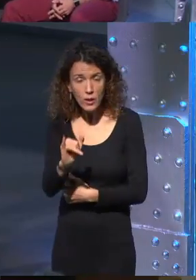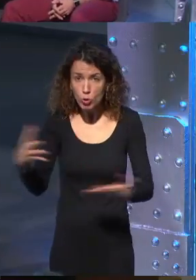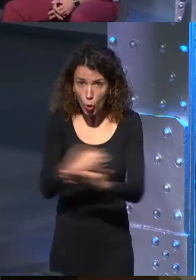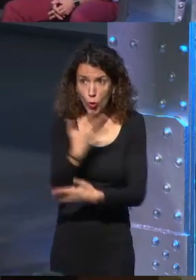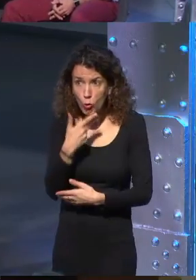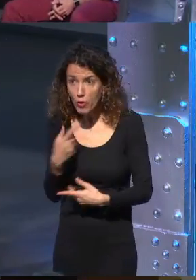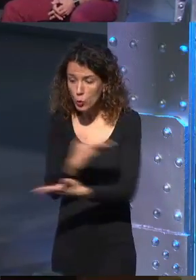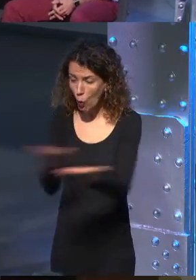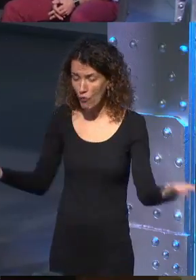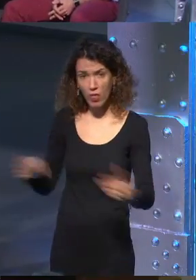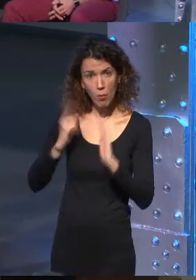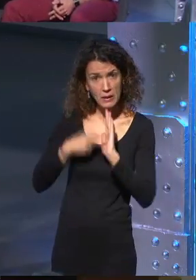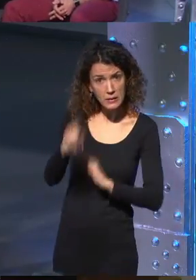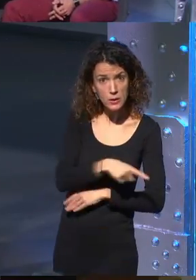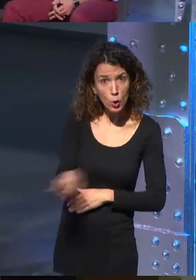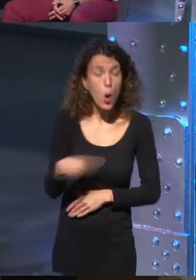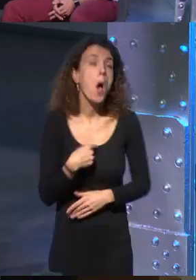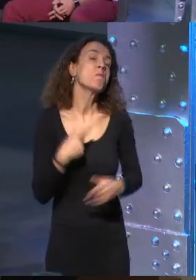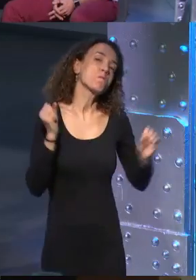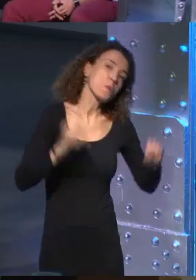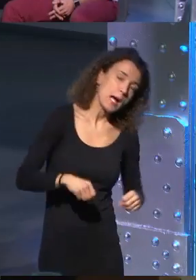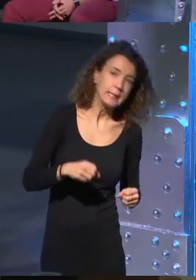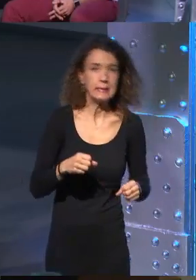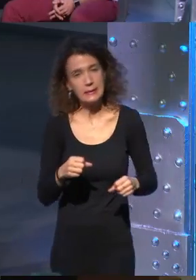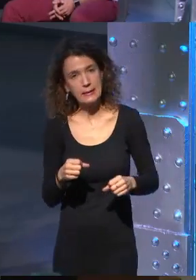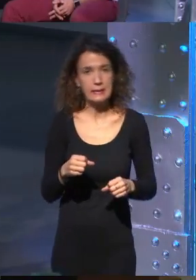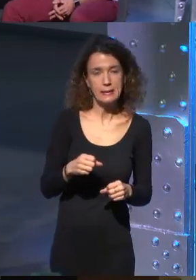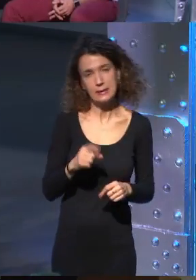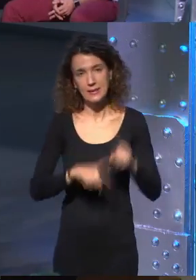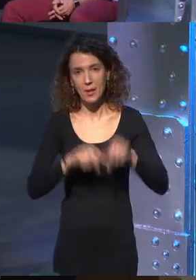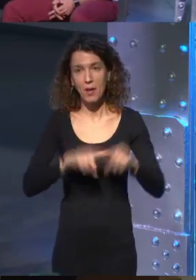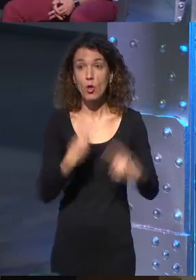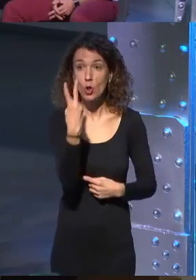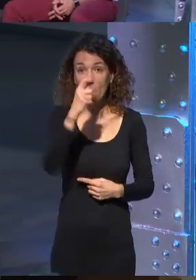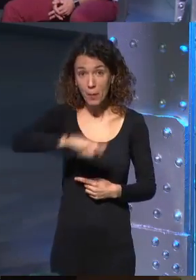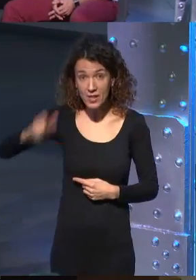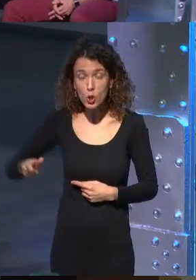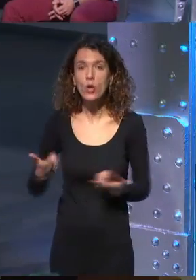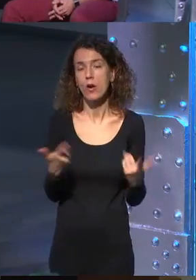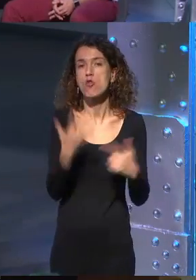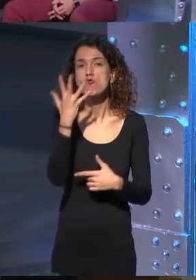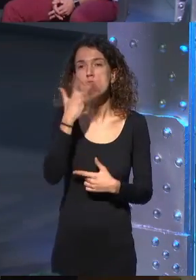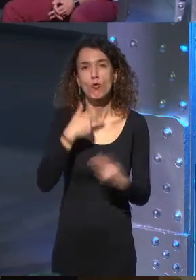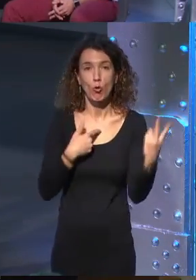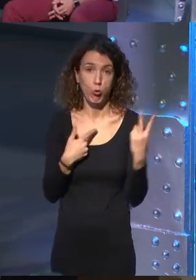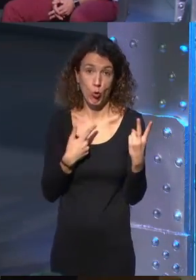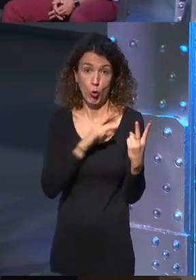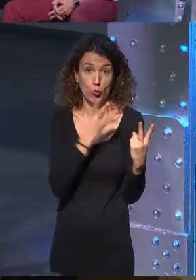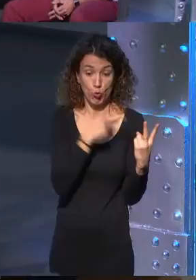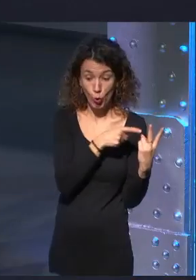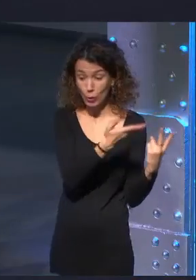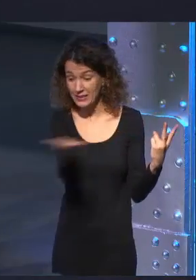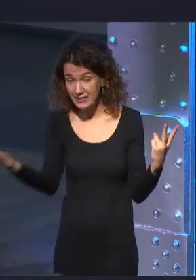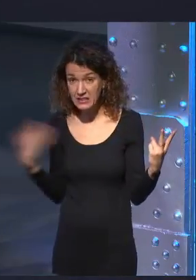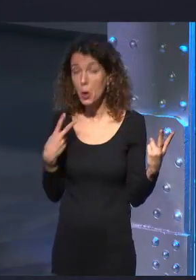you know physically all these people? Yes. And do you trust them all? Well, no. Like there are